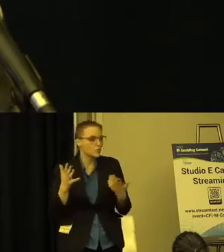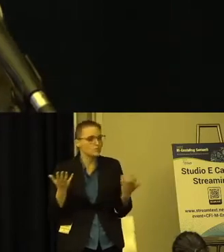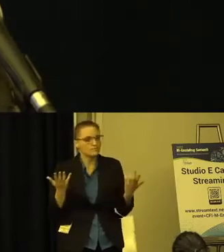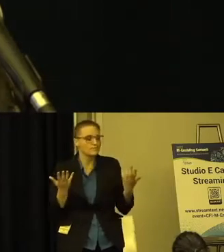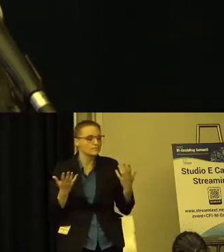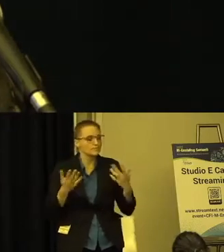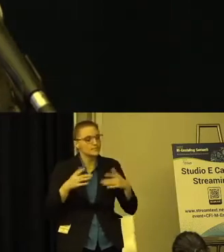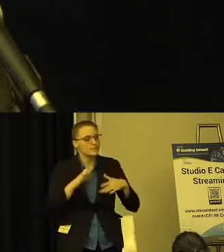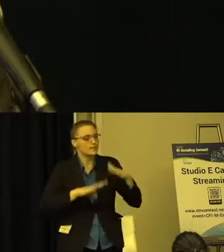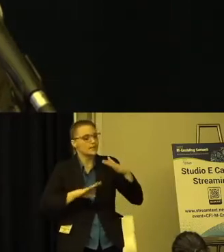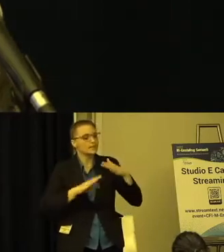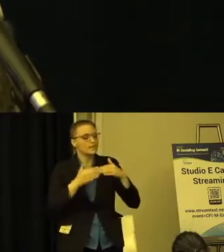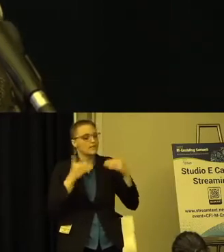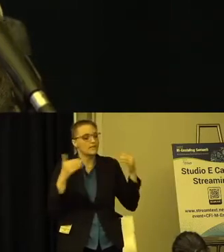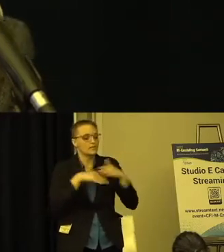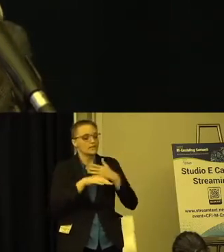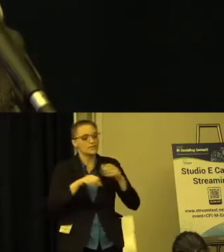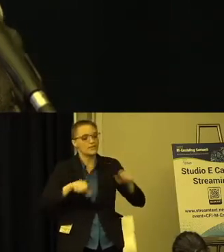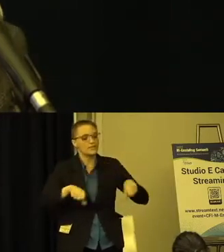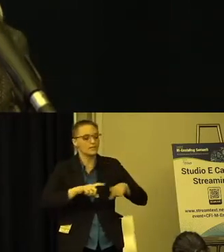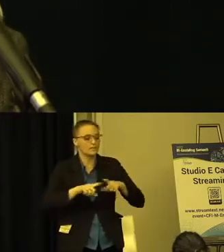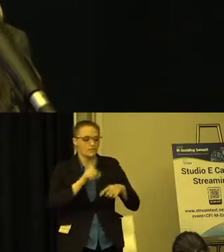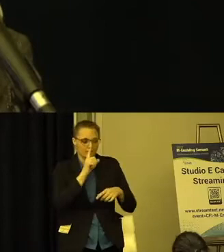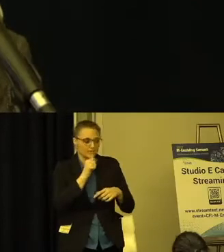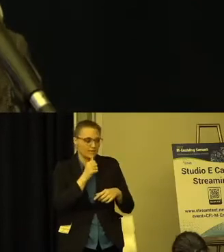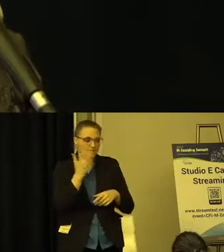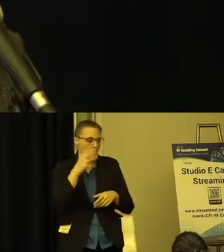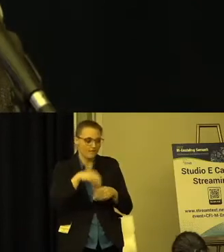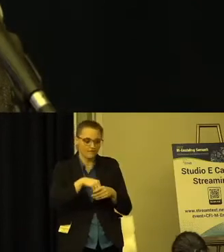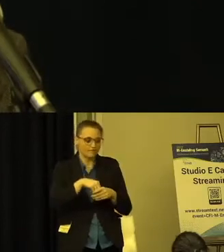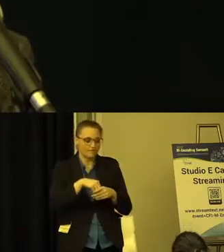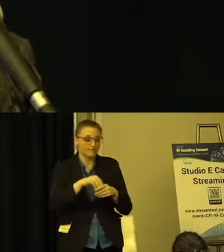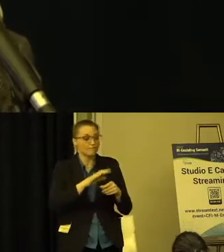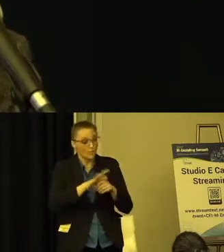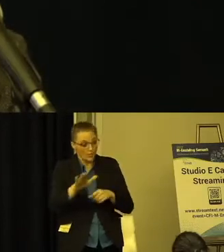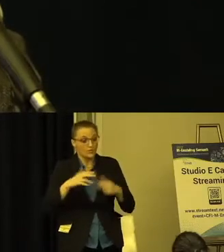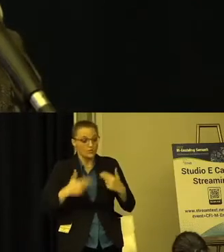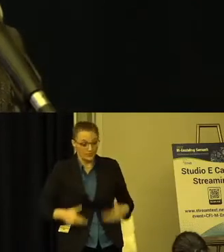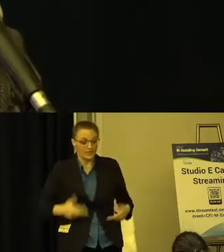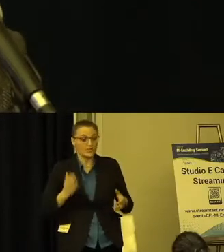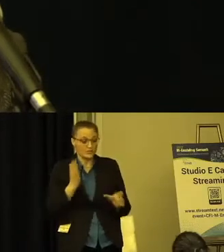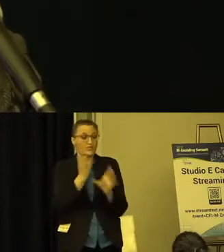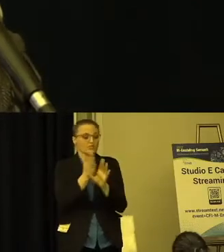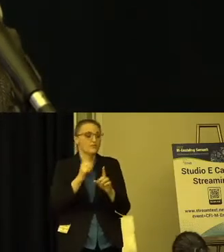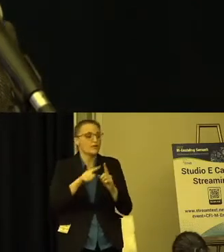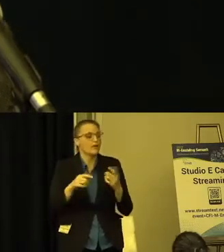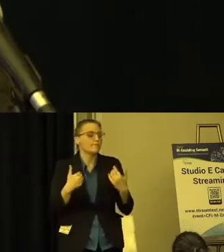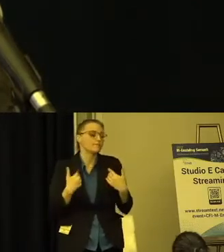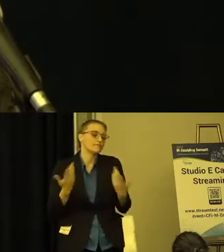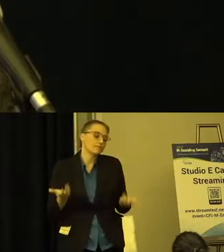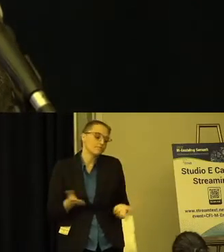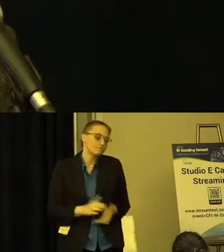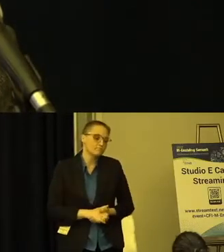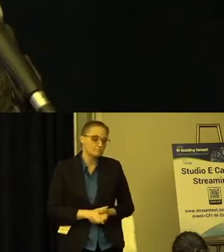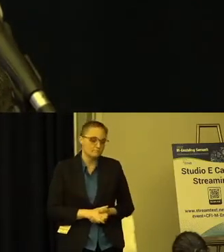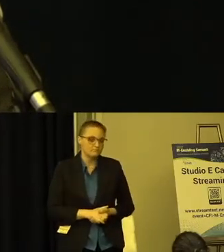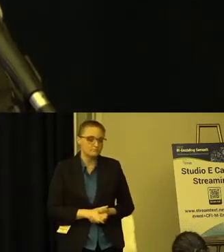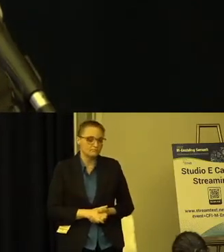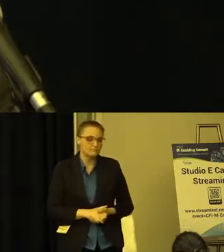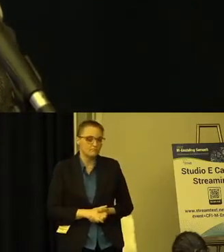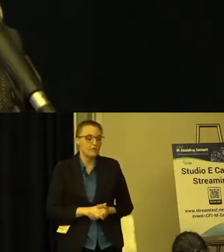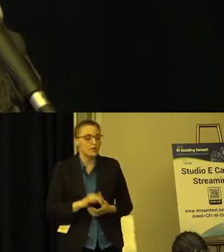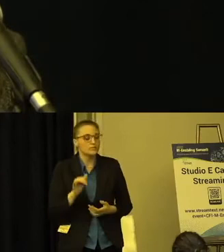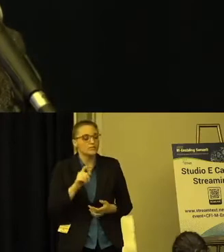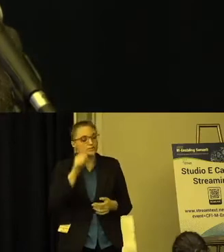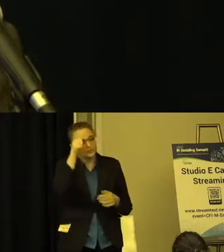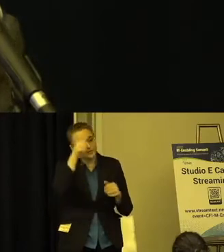basic level of accessibility when it doesn't involve full human intervention, but it does exist. But then we also need to keep in